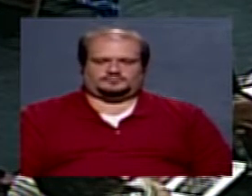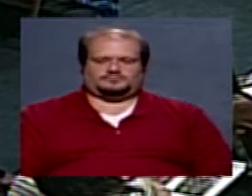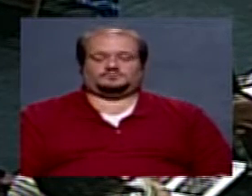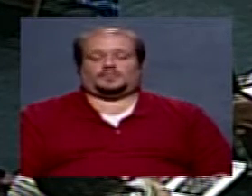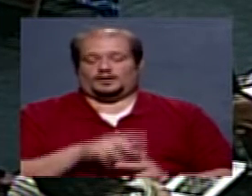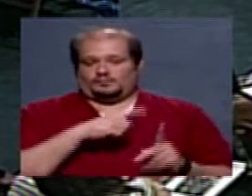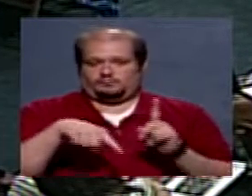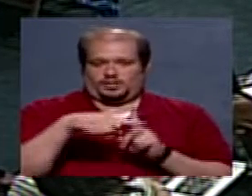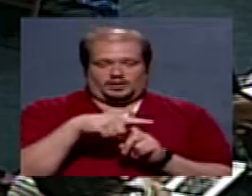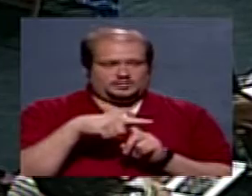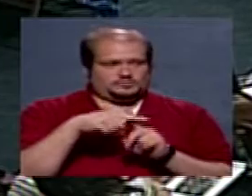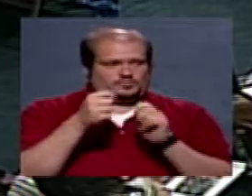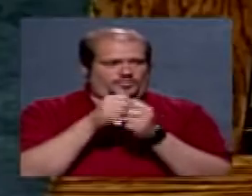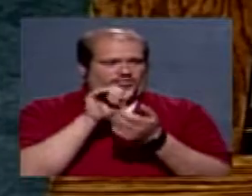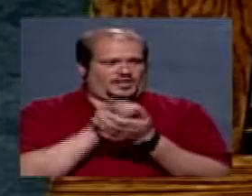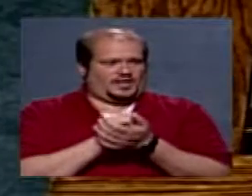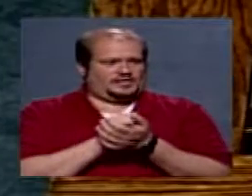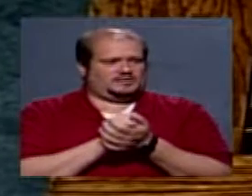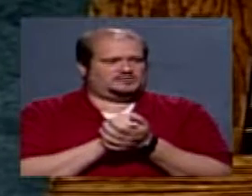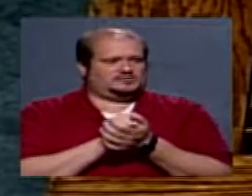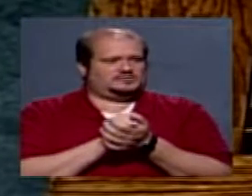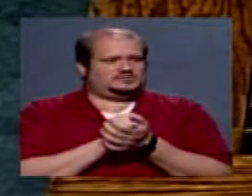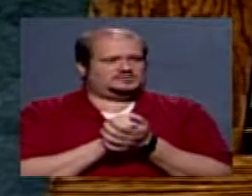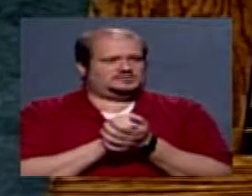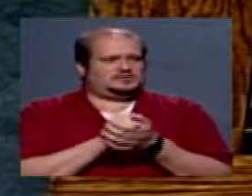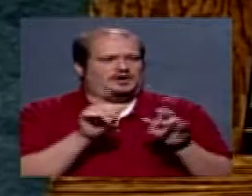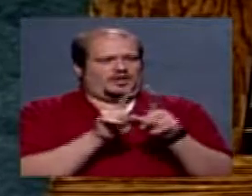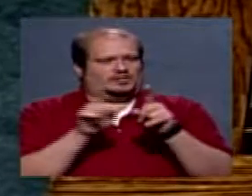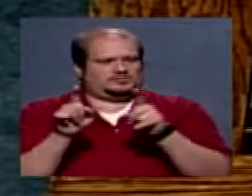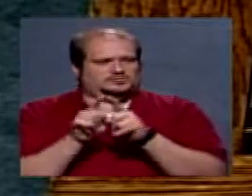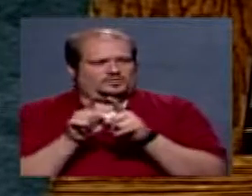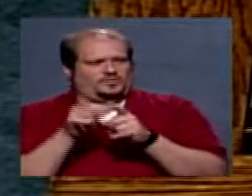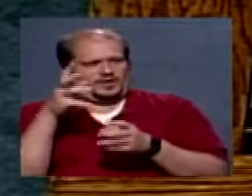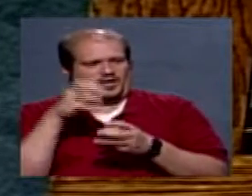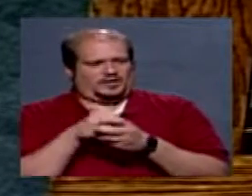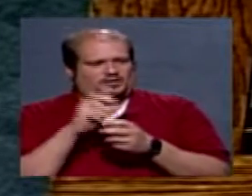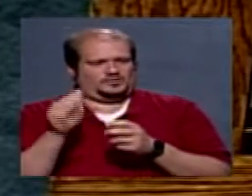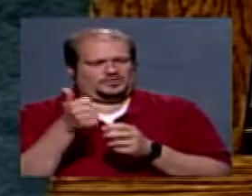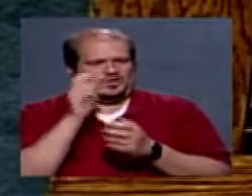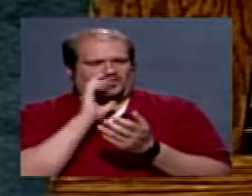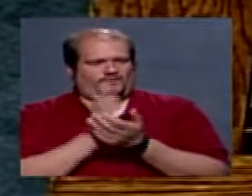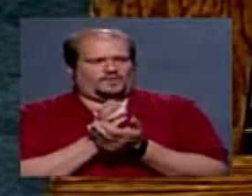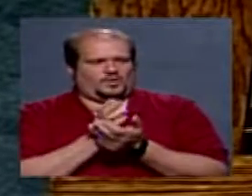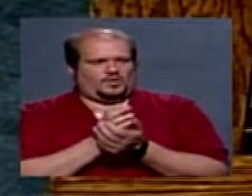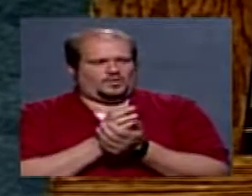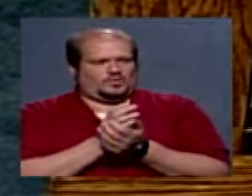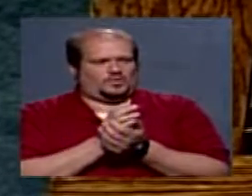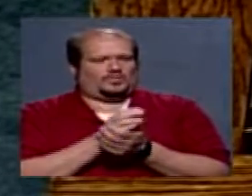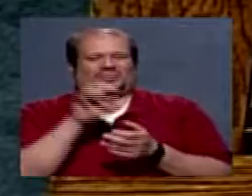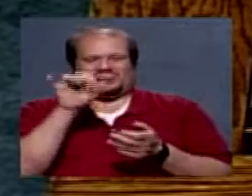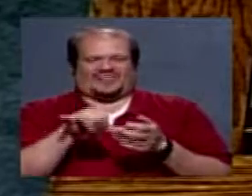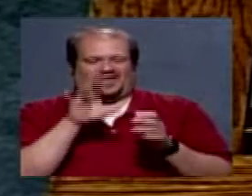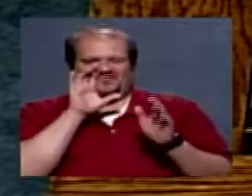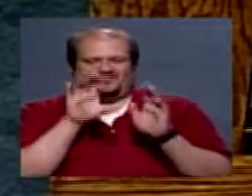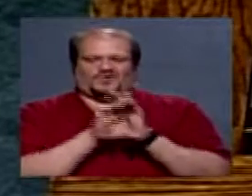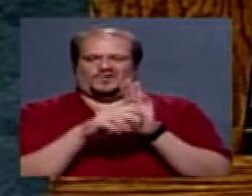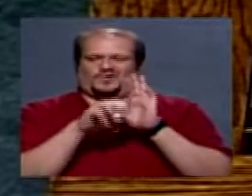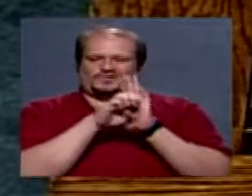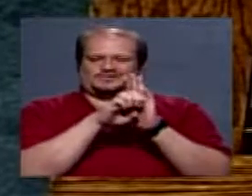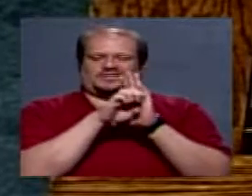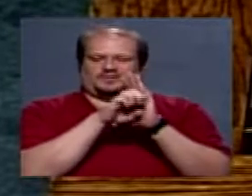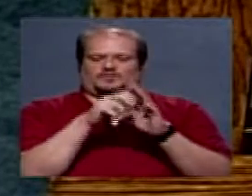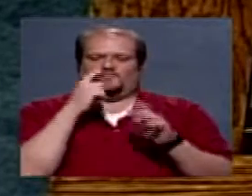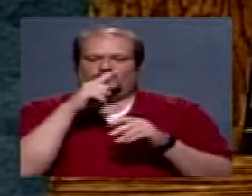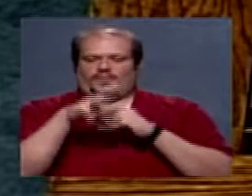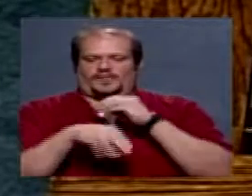In addition to that, I've also included another photograph. It is a sample of